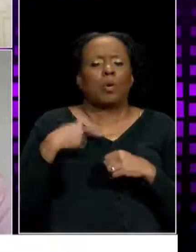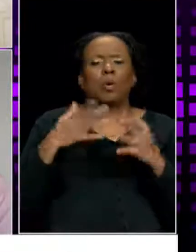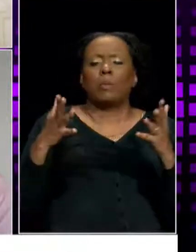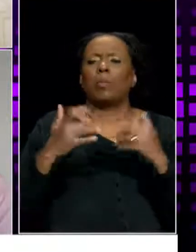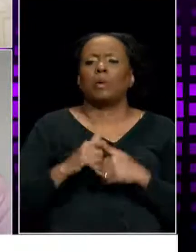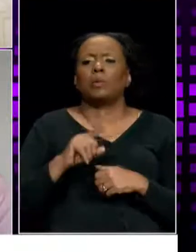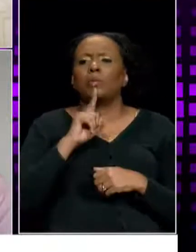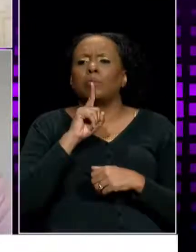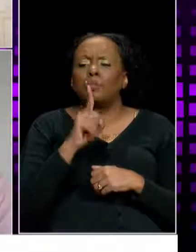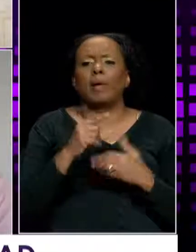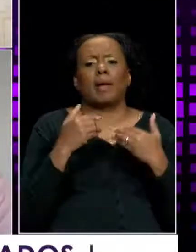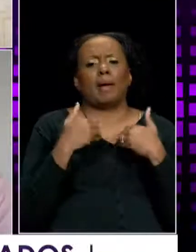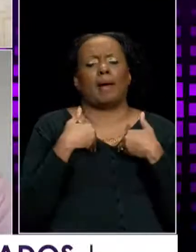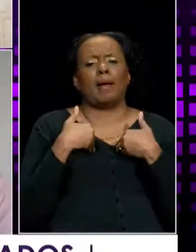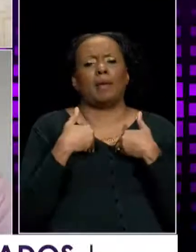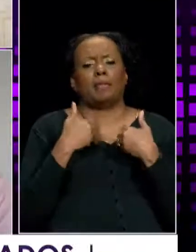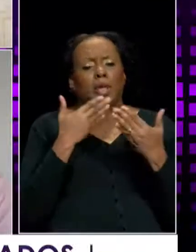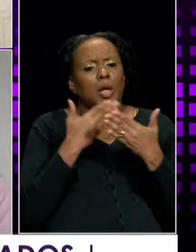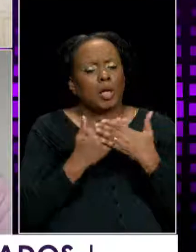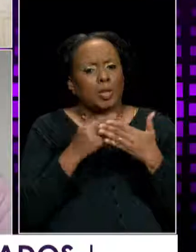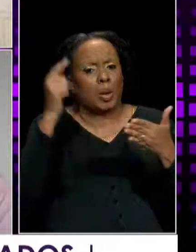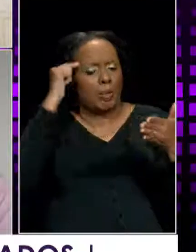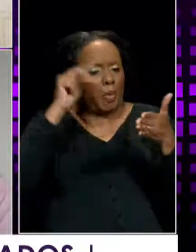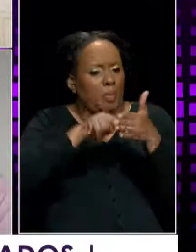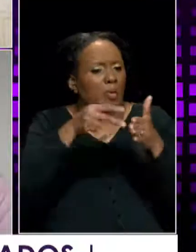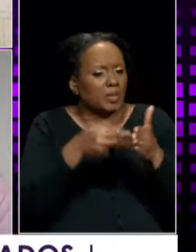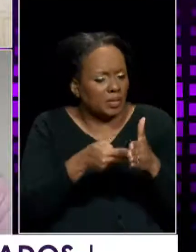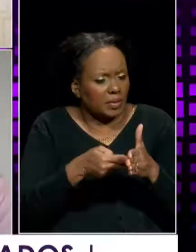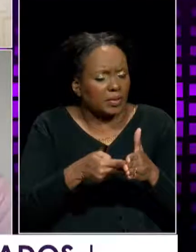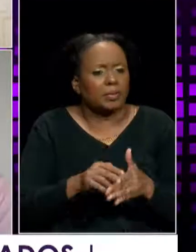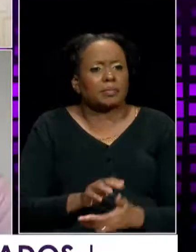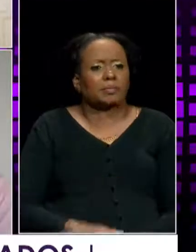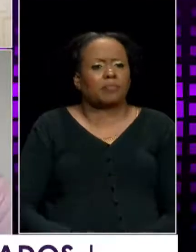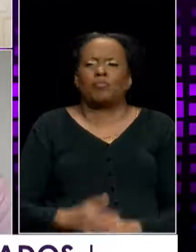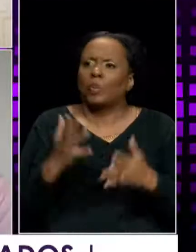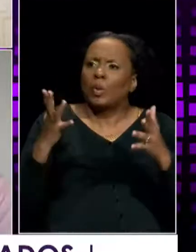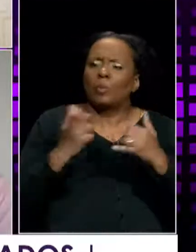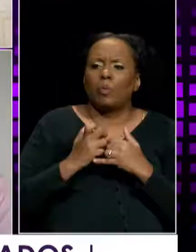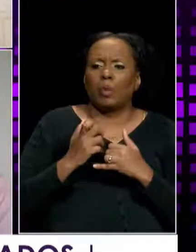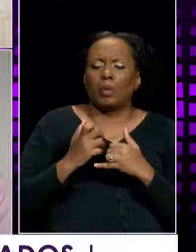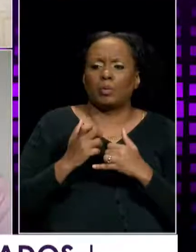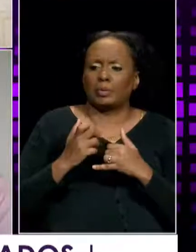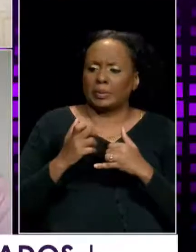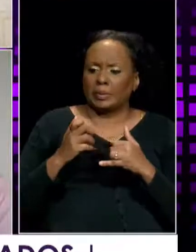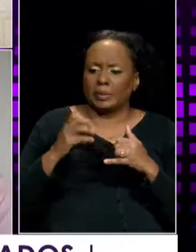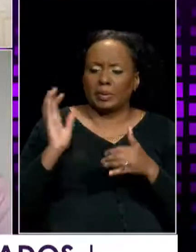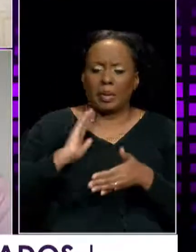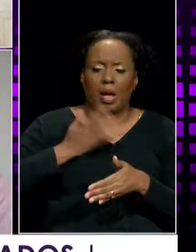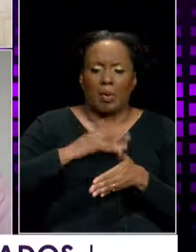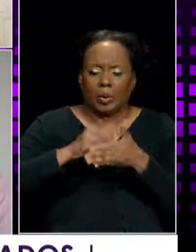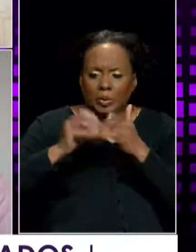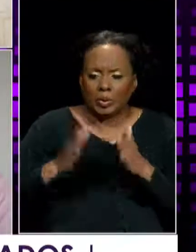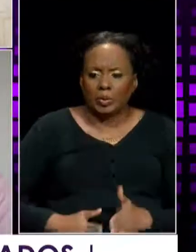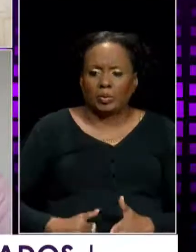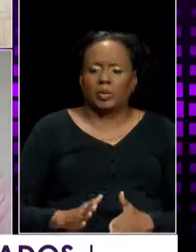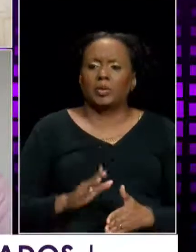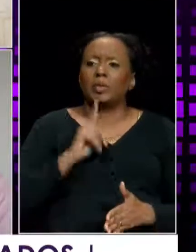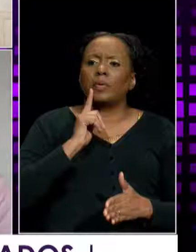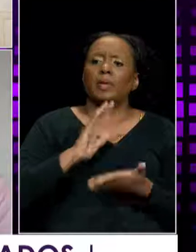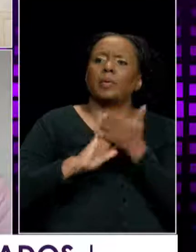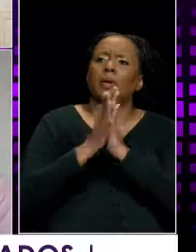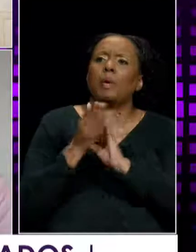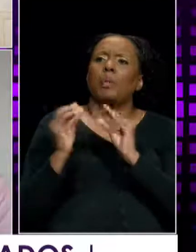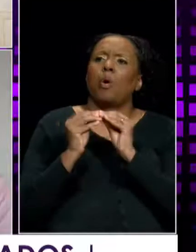or international citizens. What then do you think is necessary as we make that